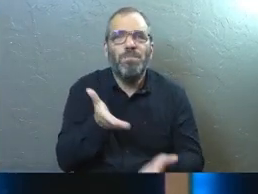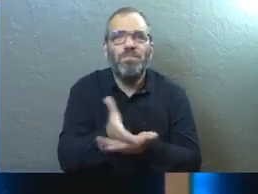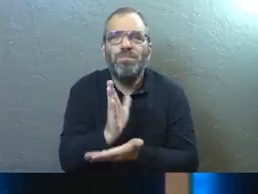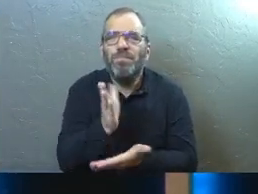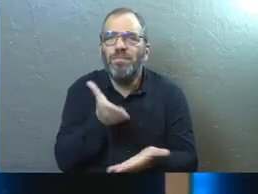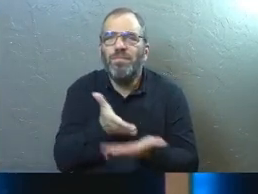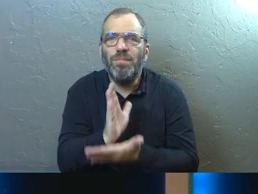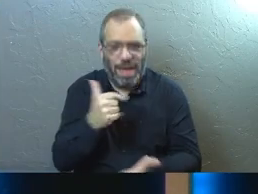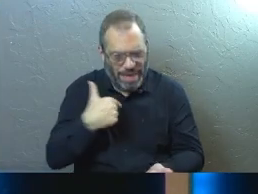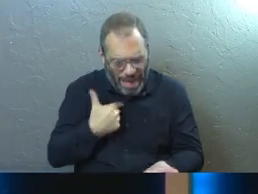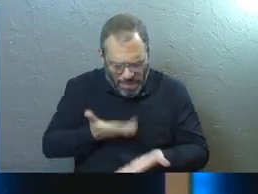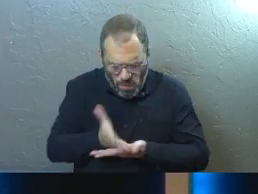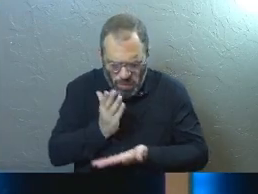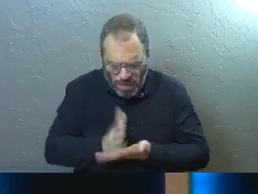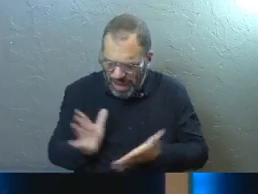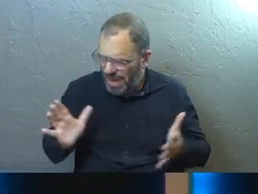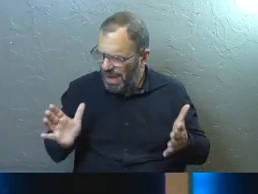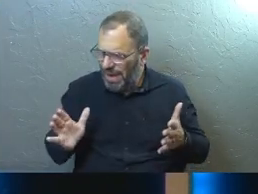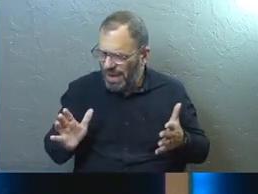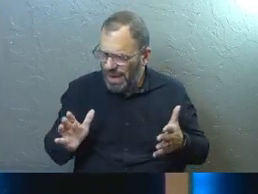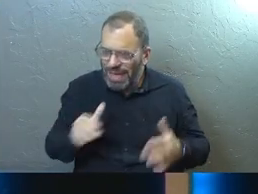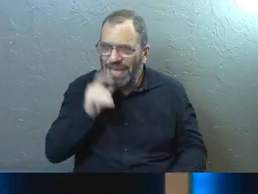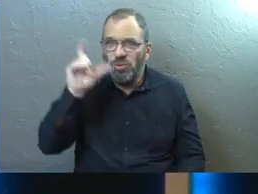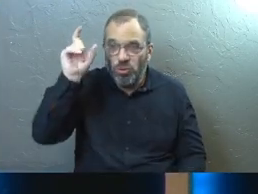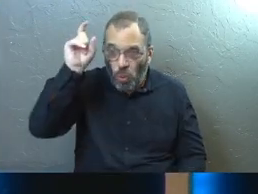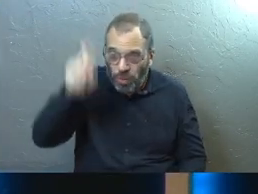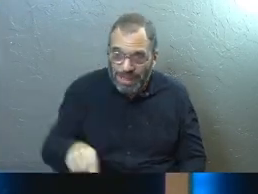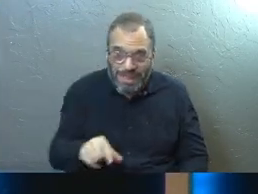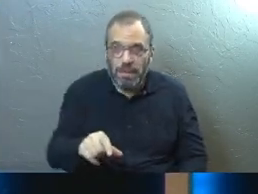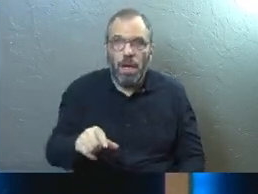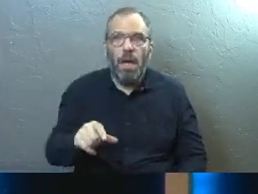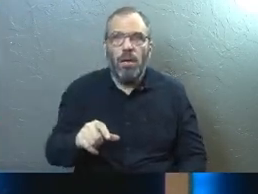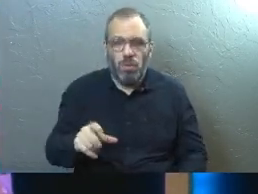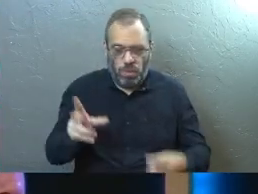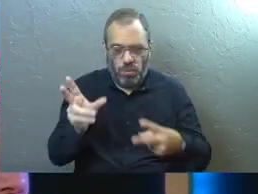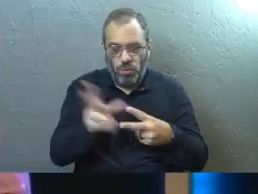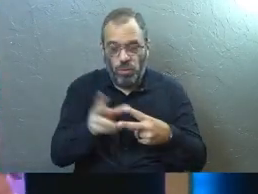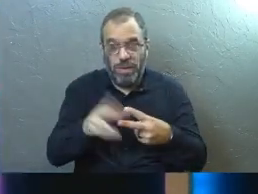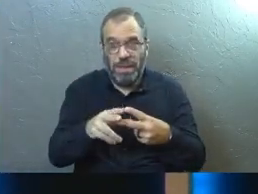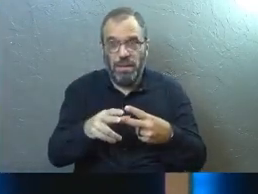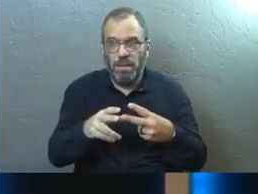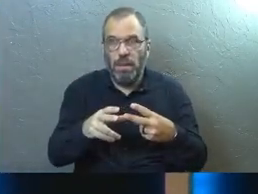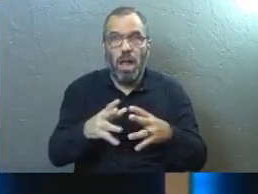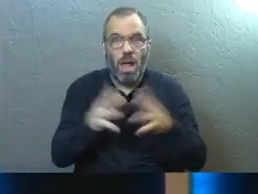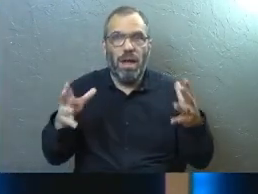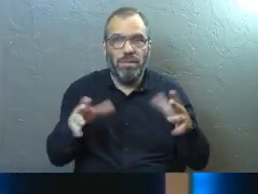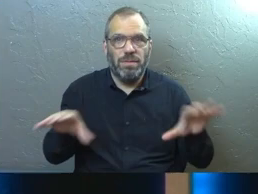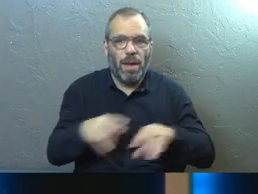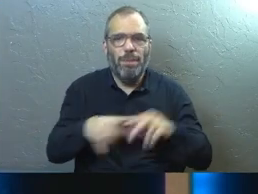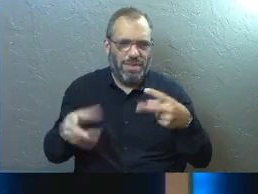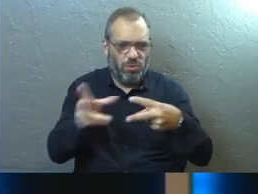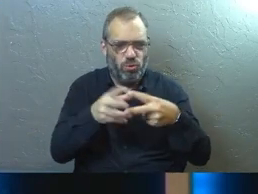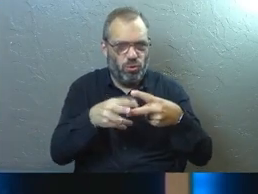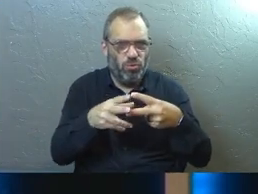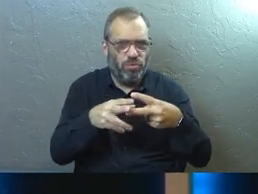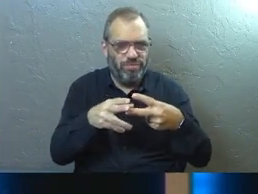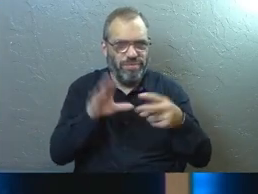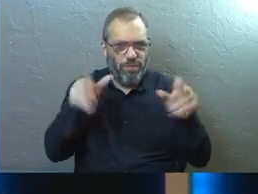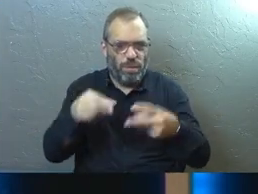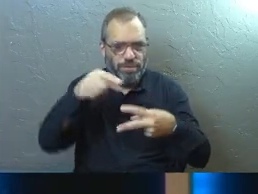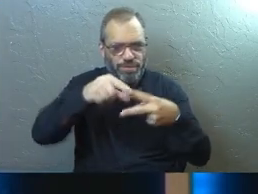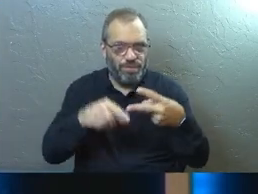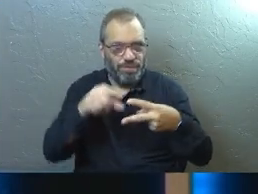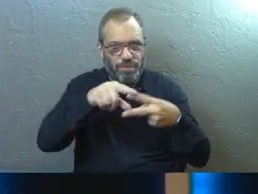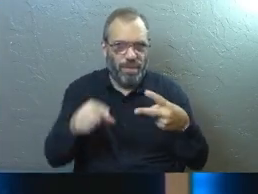okay, and I'm okay. And I don't need, and what that does, I think it does two things for us. It does a lot of things for us, but there's two things I want to focus